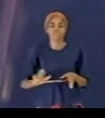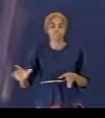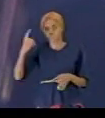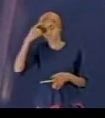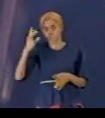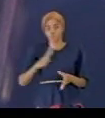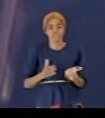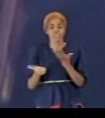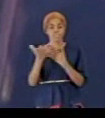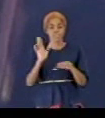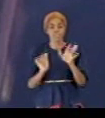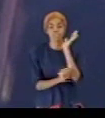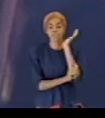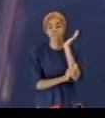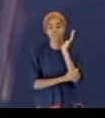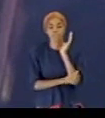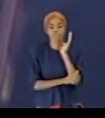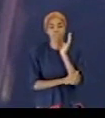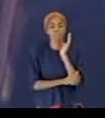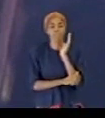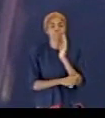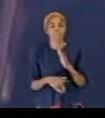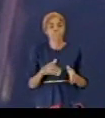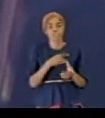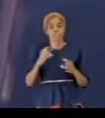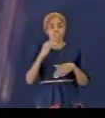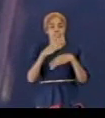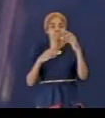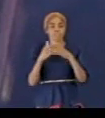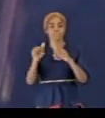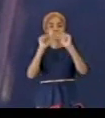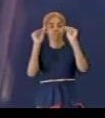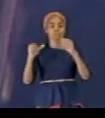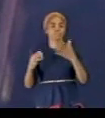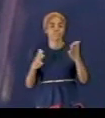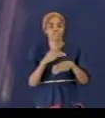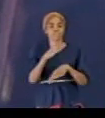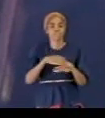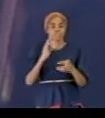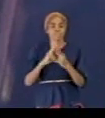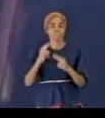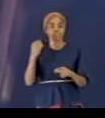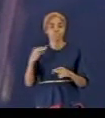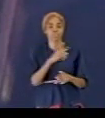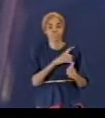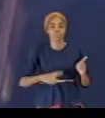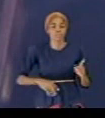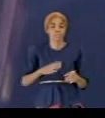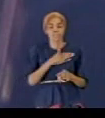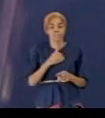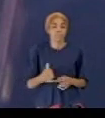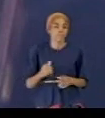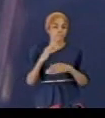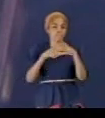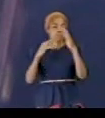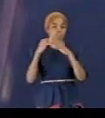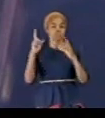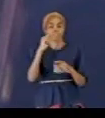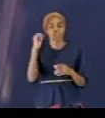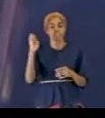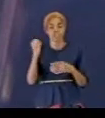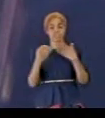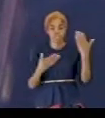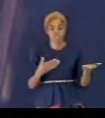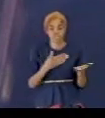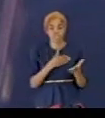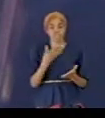Abraham's sake. And he builded an altar there, and called upon the name of the Lord, and pitched his tent there,